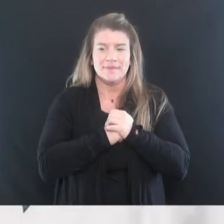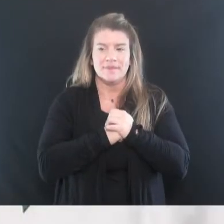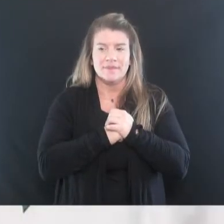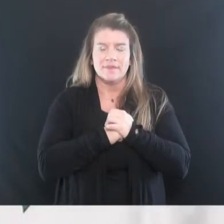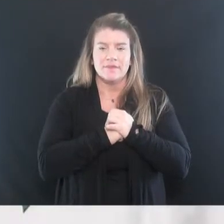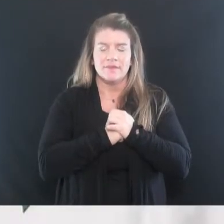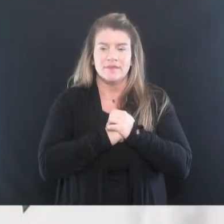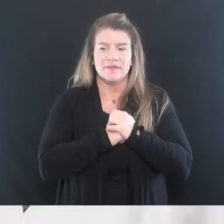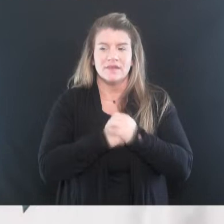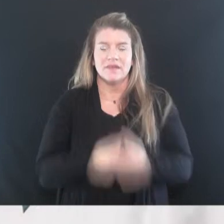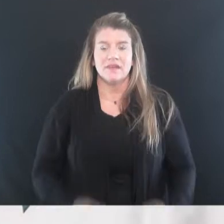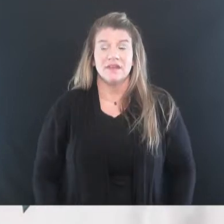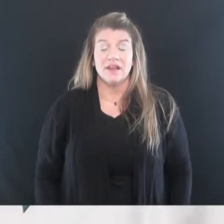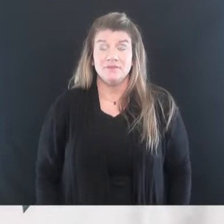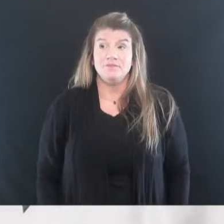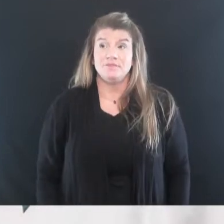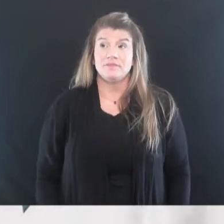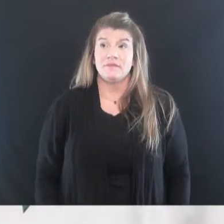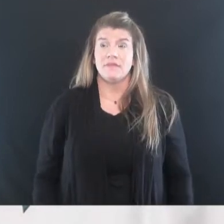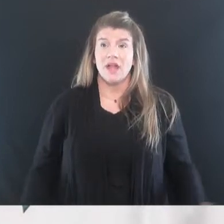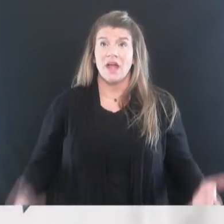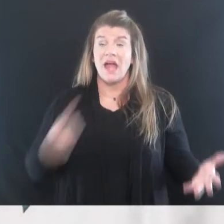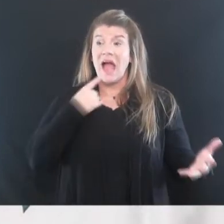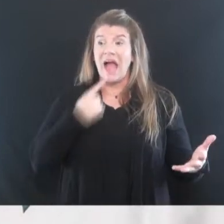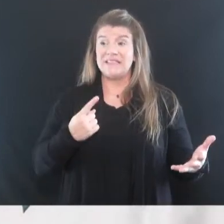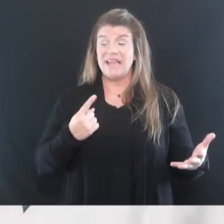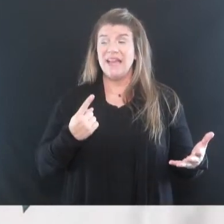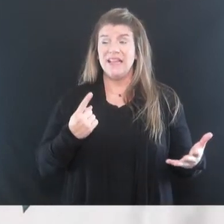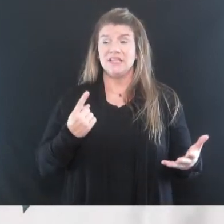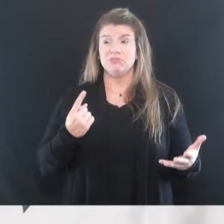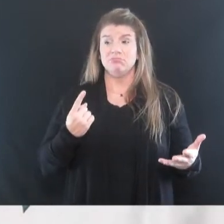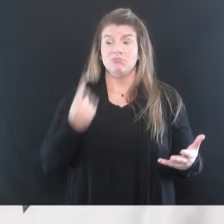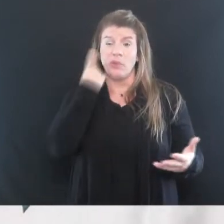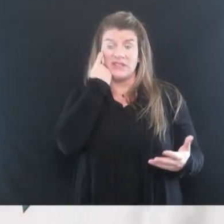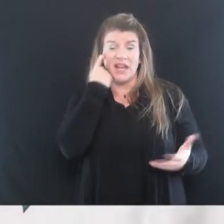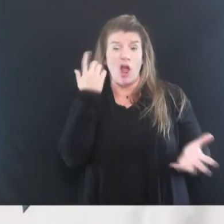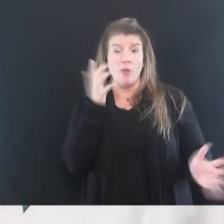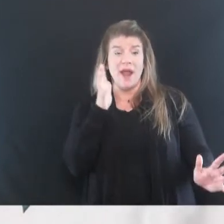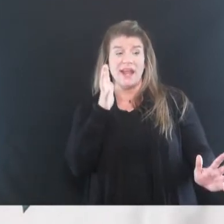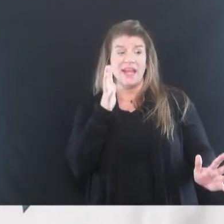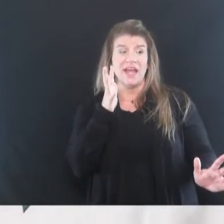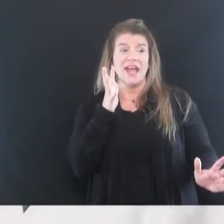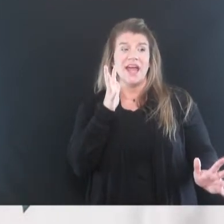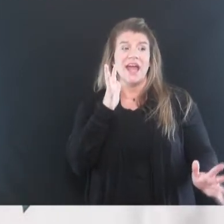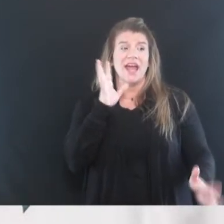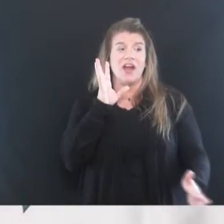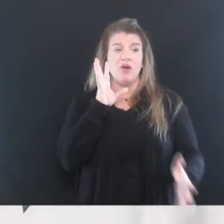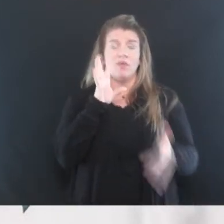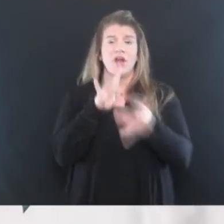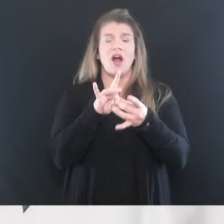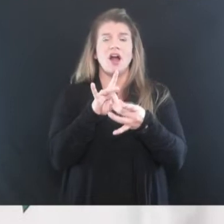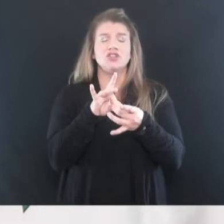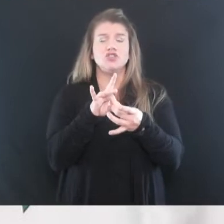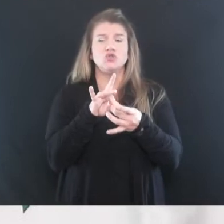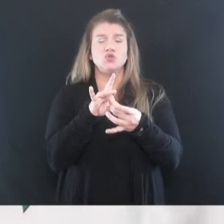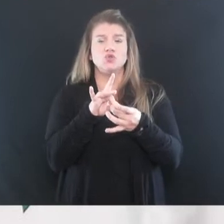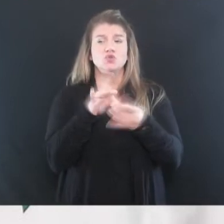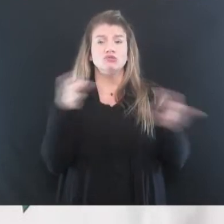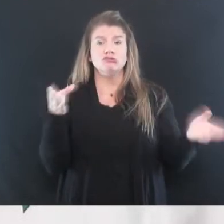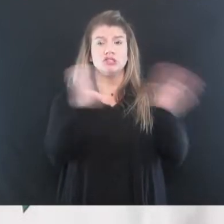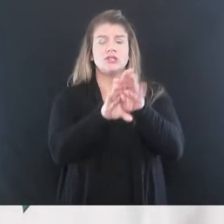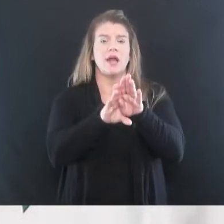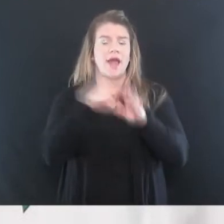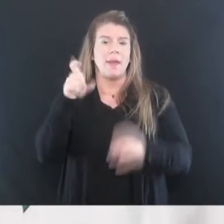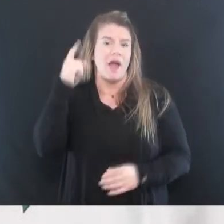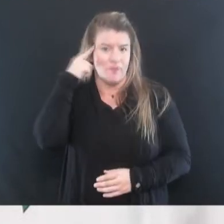Evan, and I said this the other day, I think I said this on the briefing, in regard to the, shutting down the